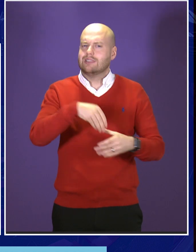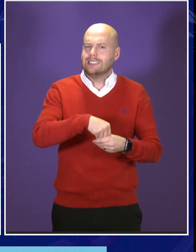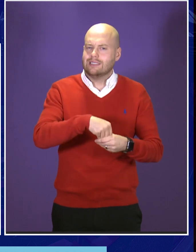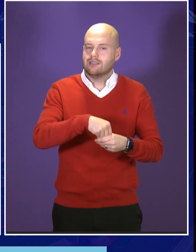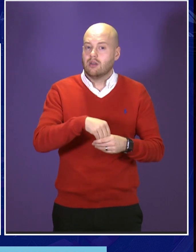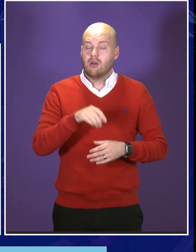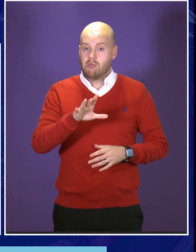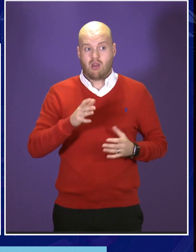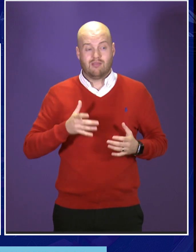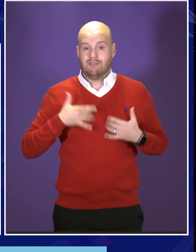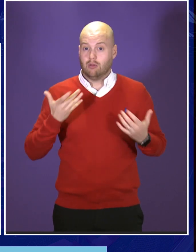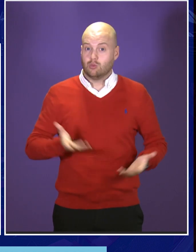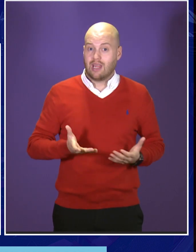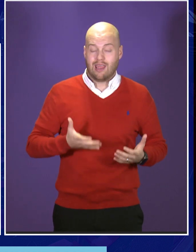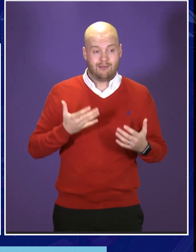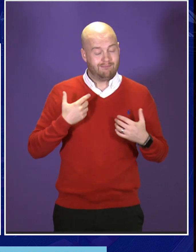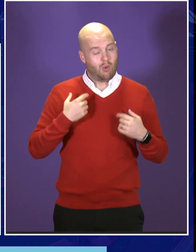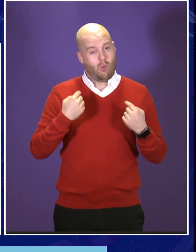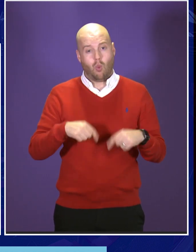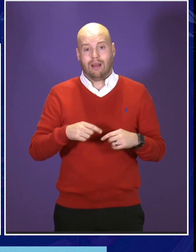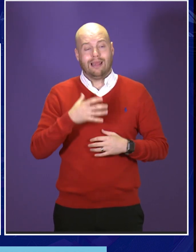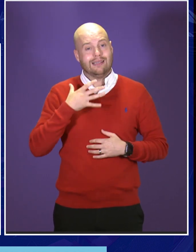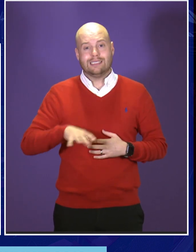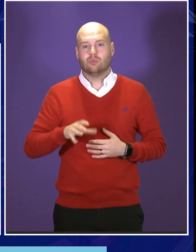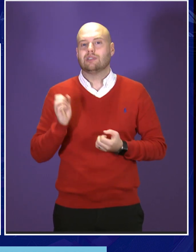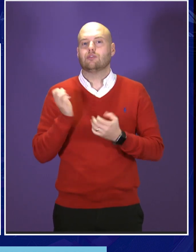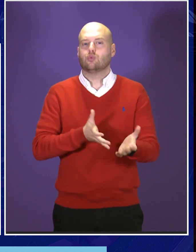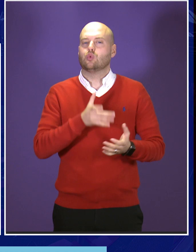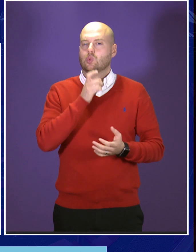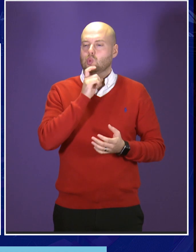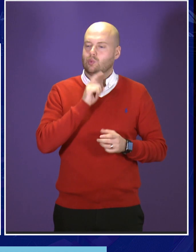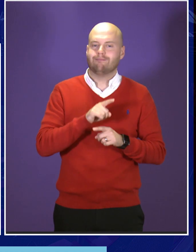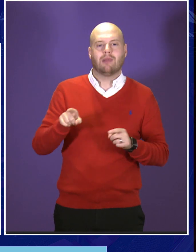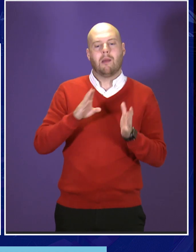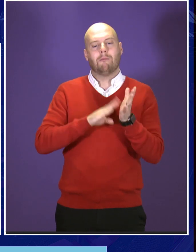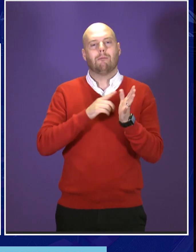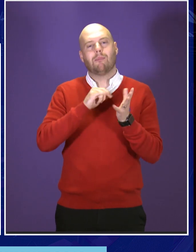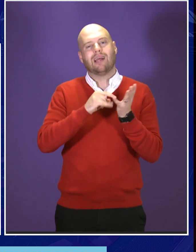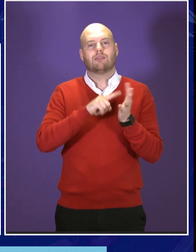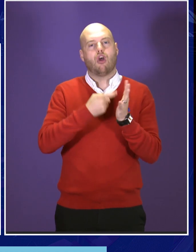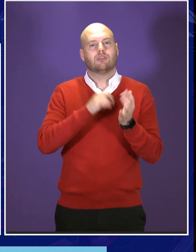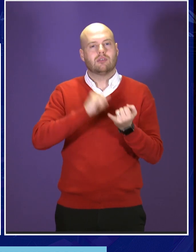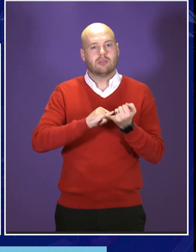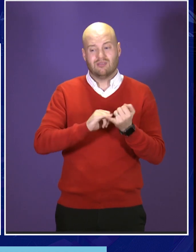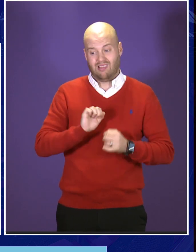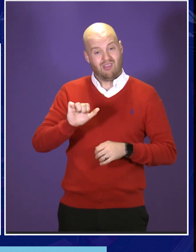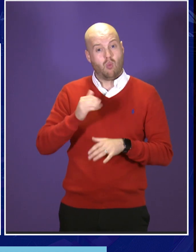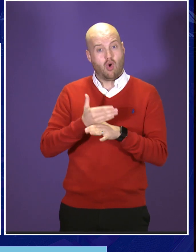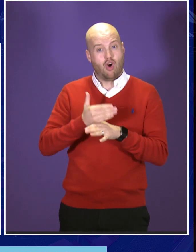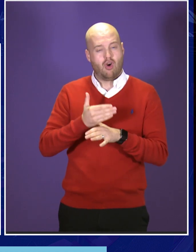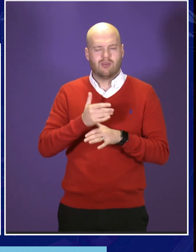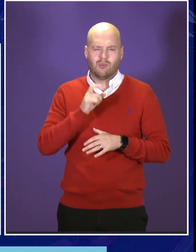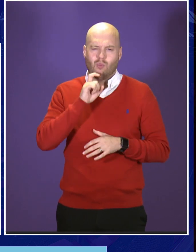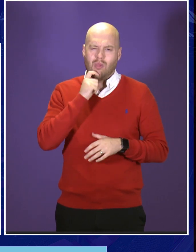masters. And even that is not necessary because their work speaks usually very eloquently for itself.